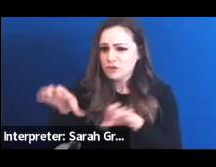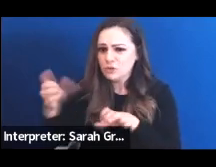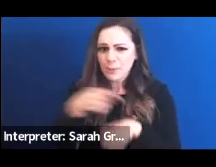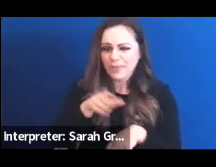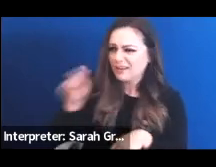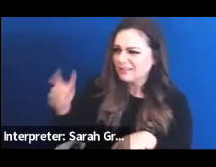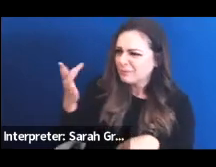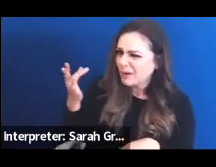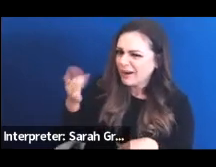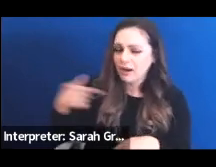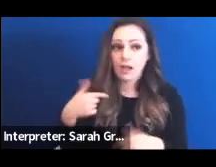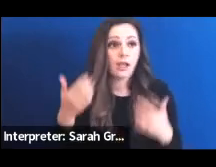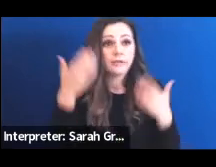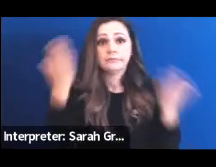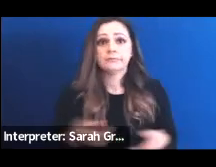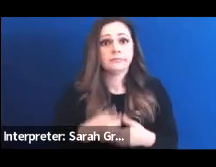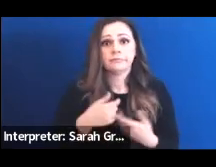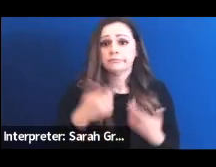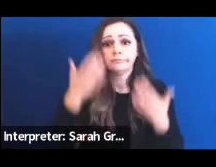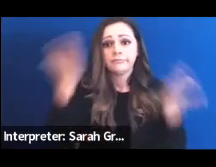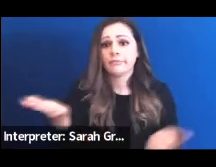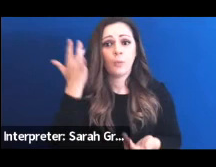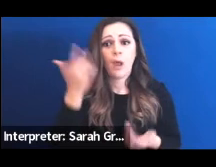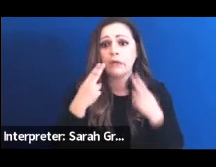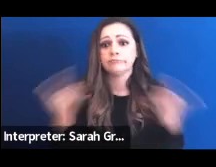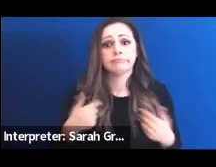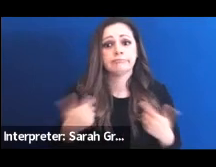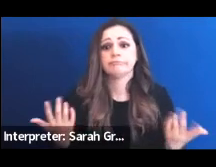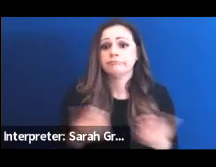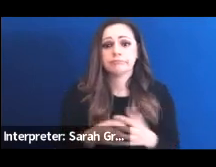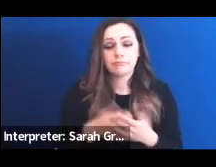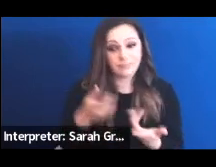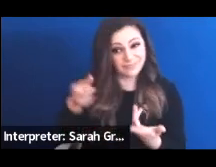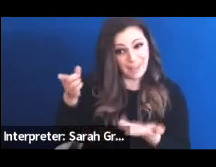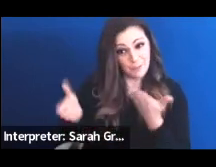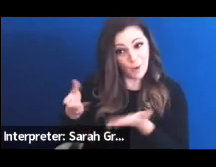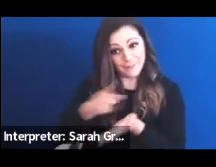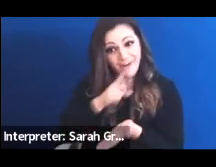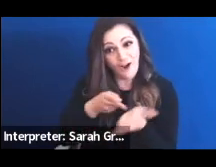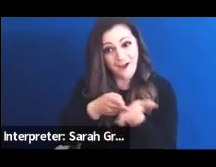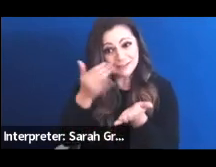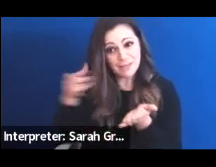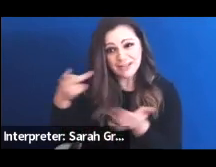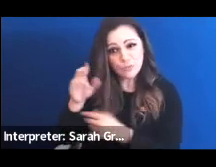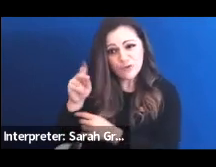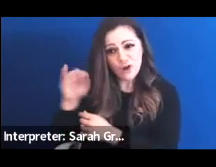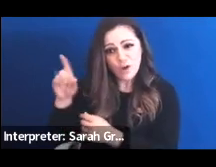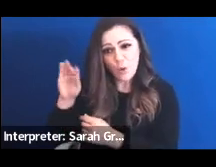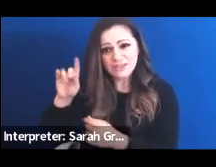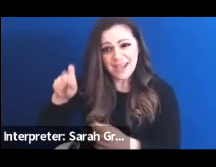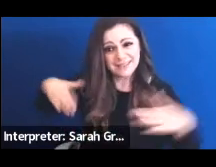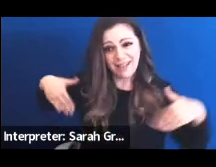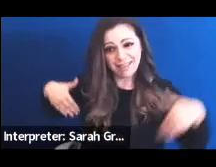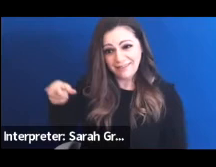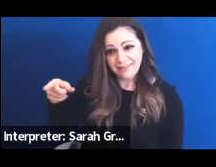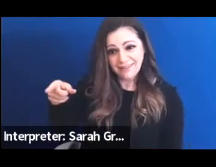did it, they're probably telling the truth. Because their prefrontal cortex isn't developed. Now, then we've got the limbic system. The limbic